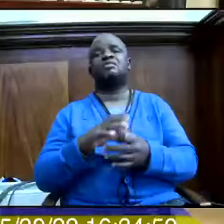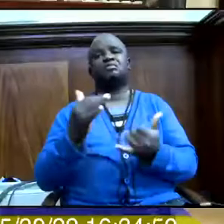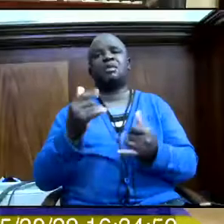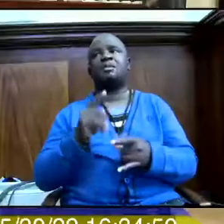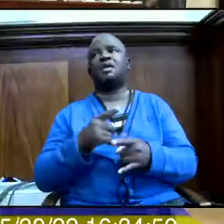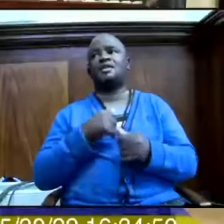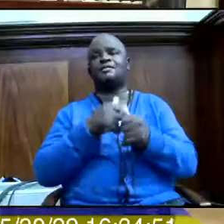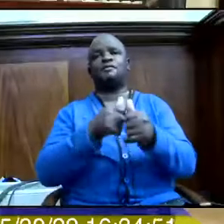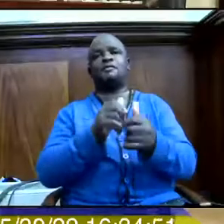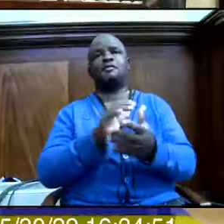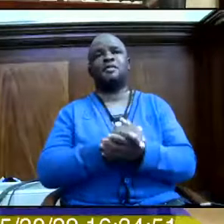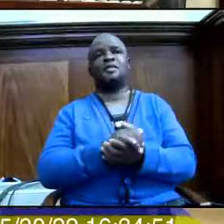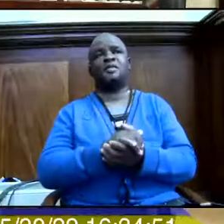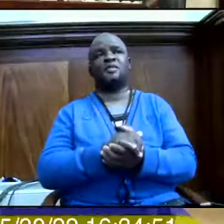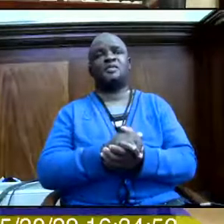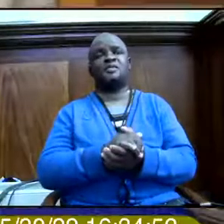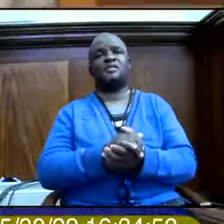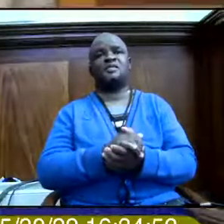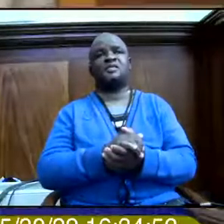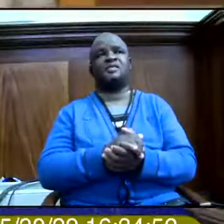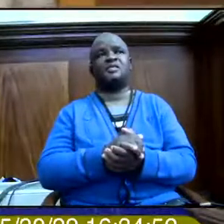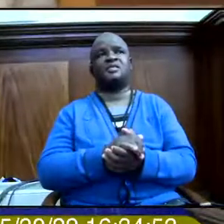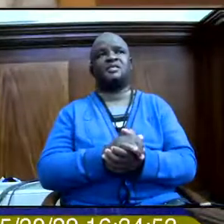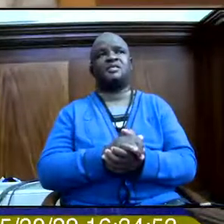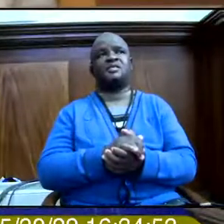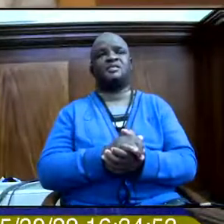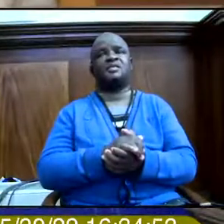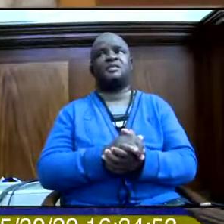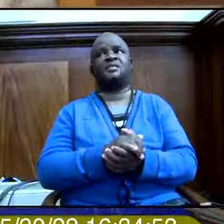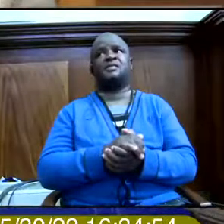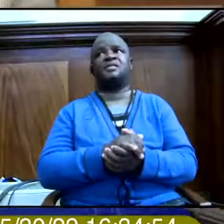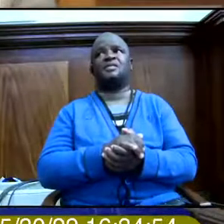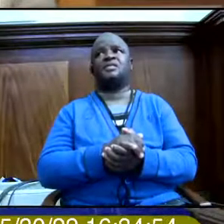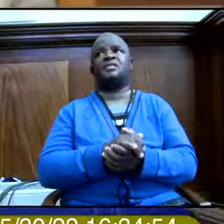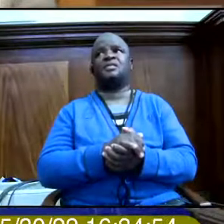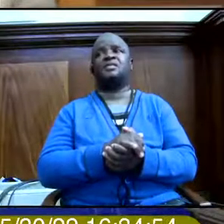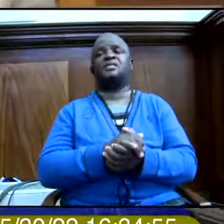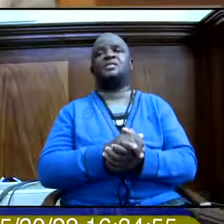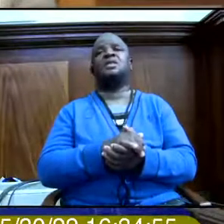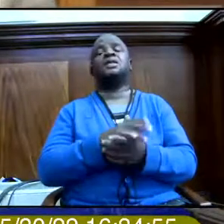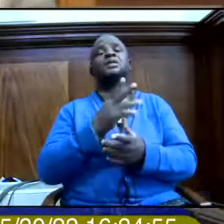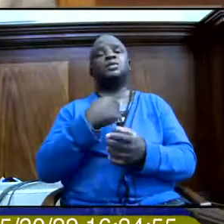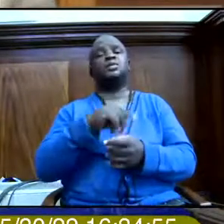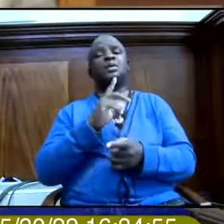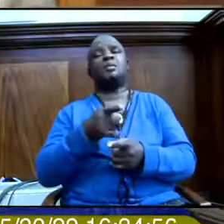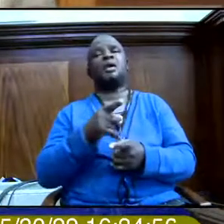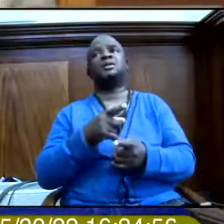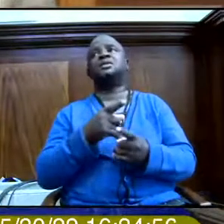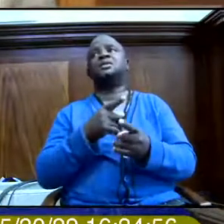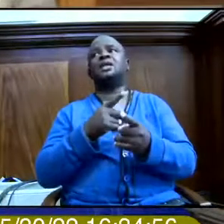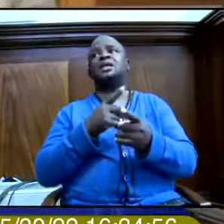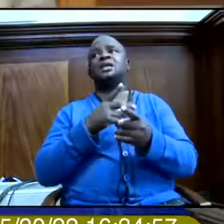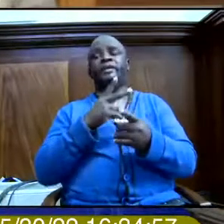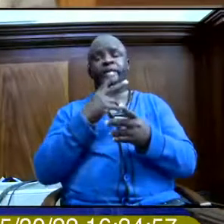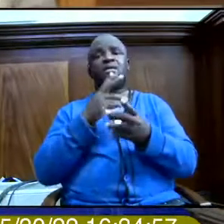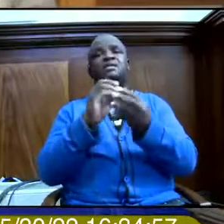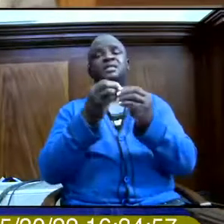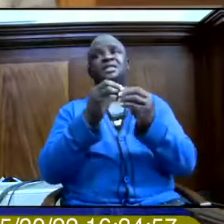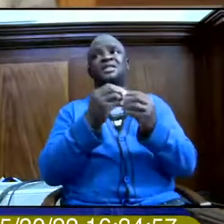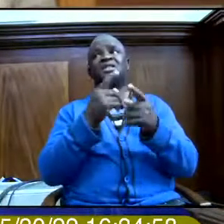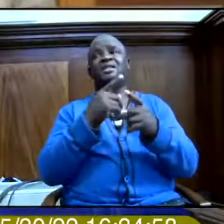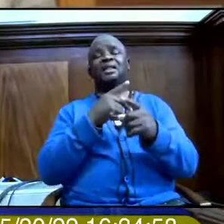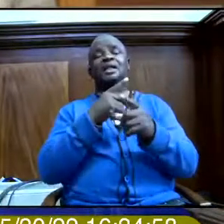comply with the judgment now we need to redefine the future of collective bargaining